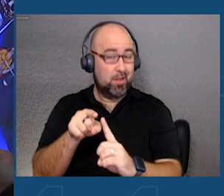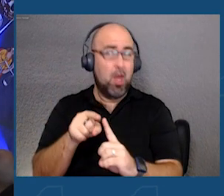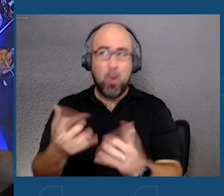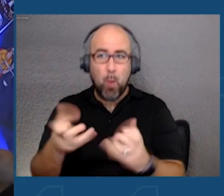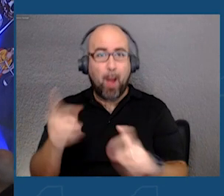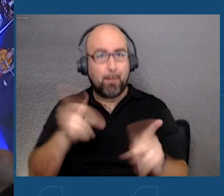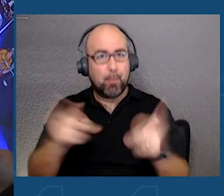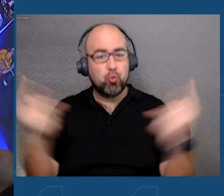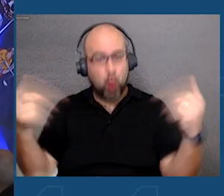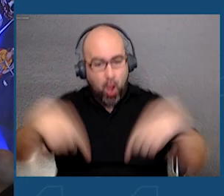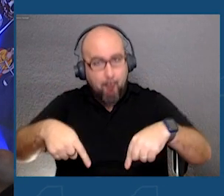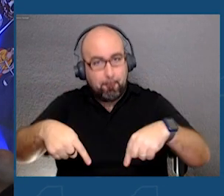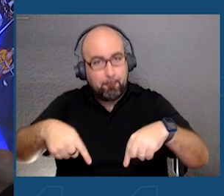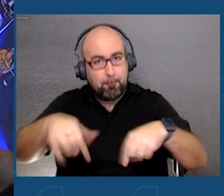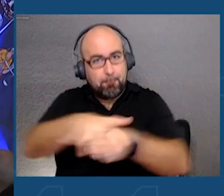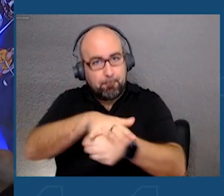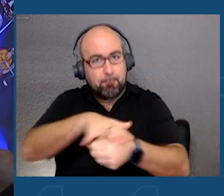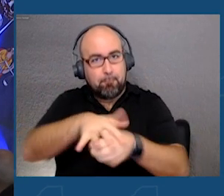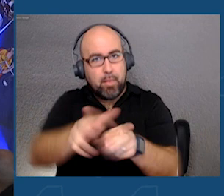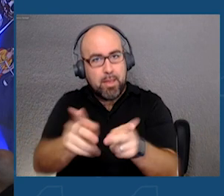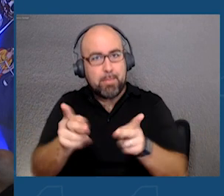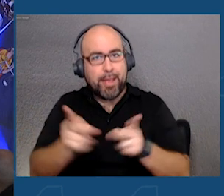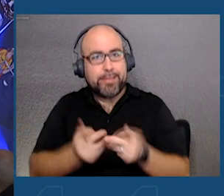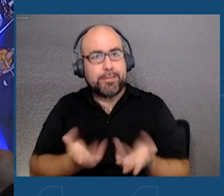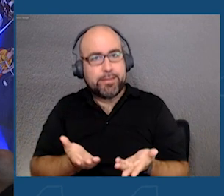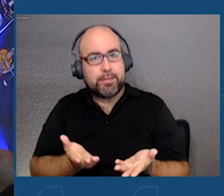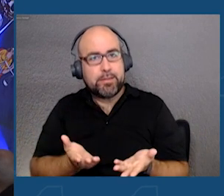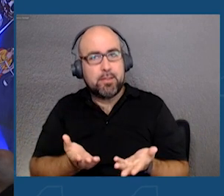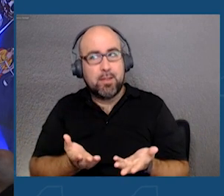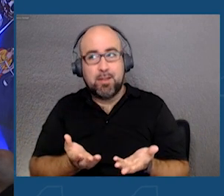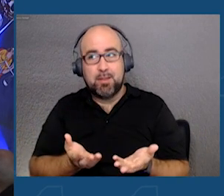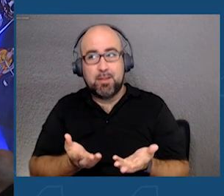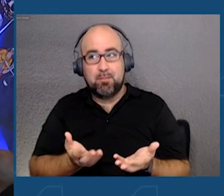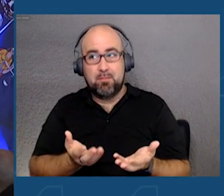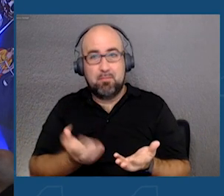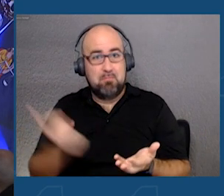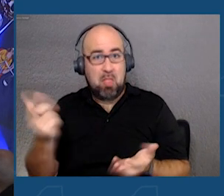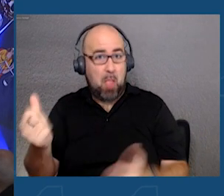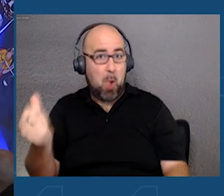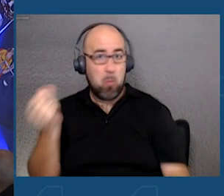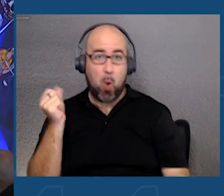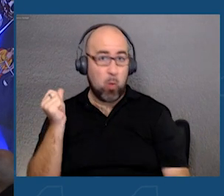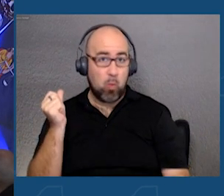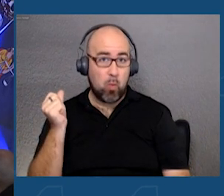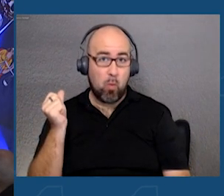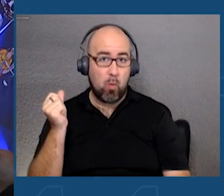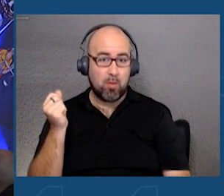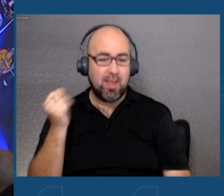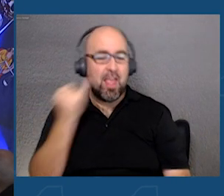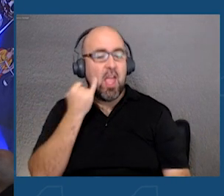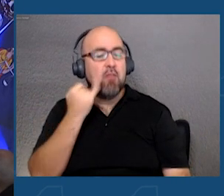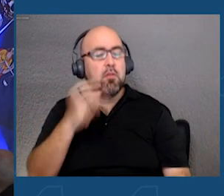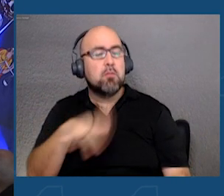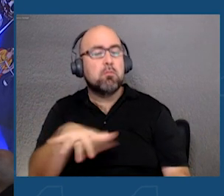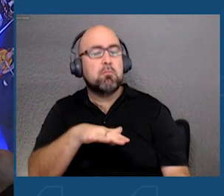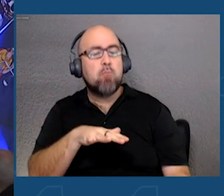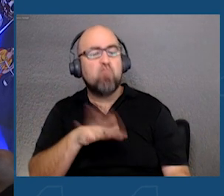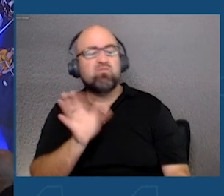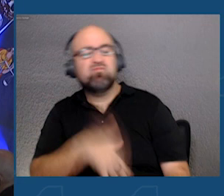places, and they're not going to come unless they're great actual places to come.